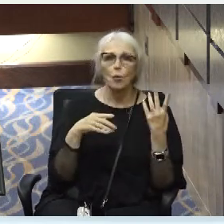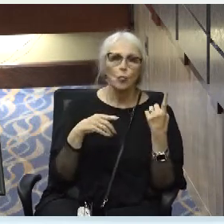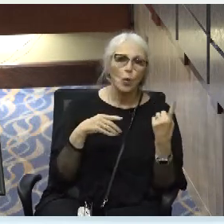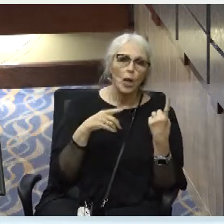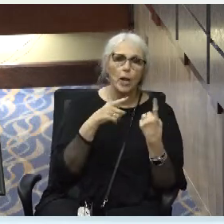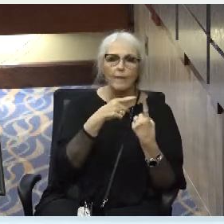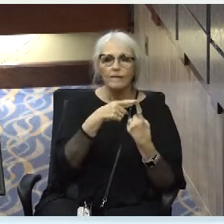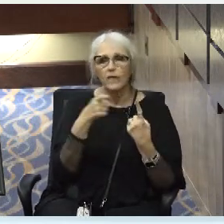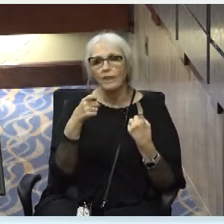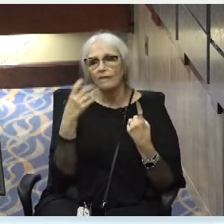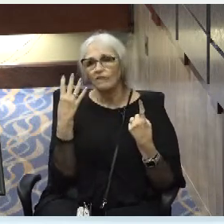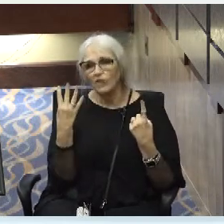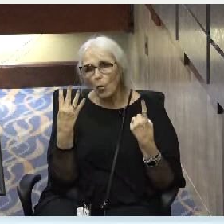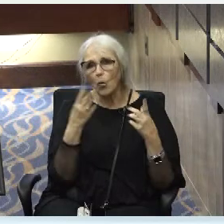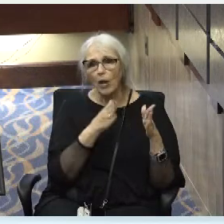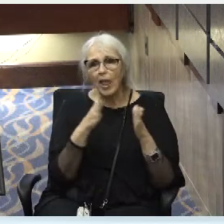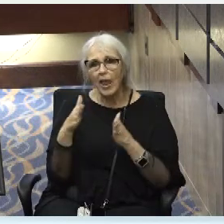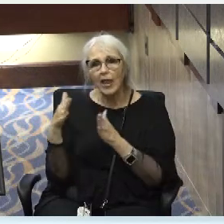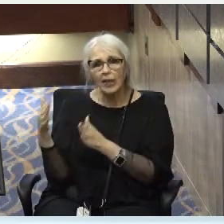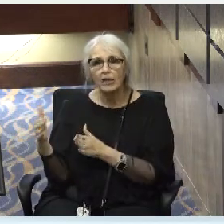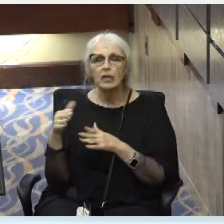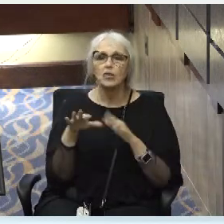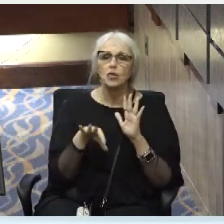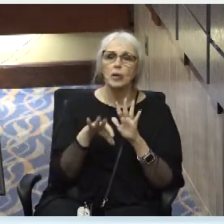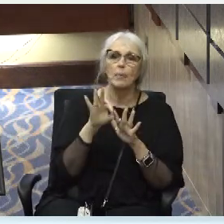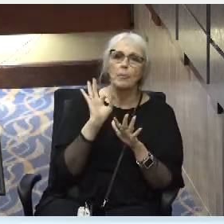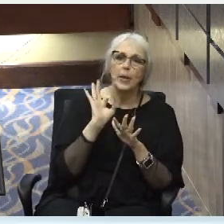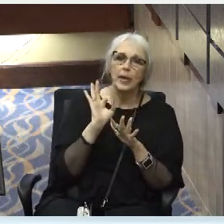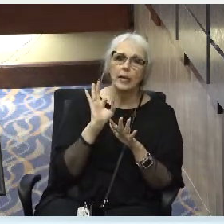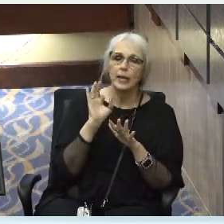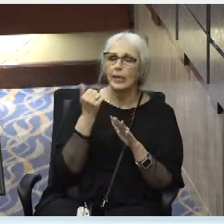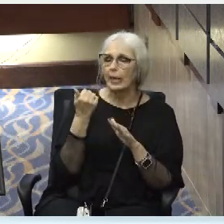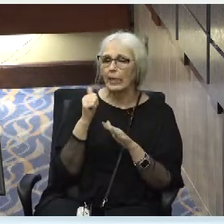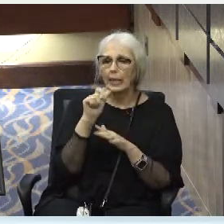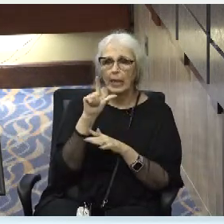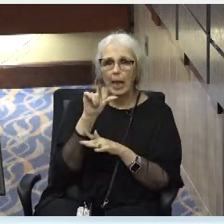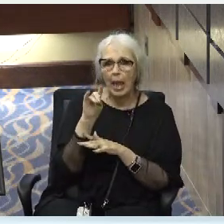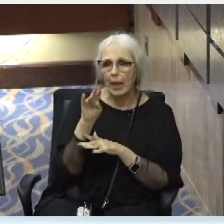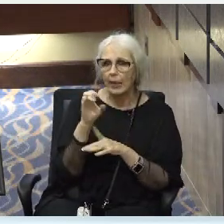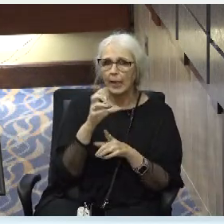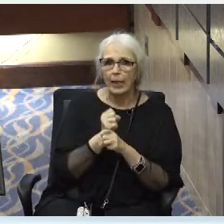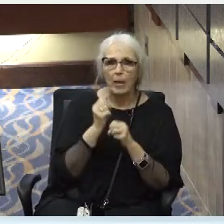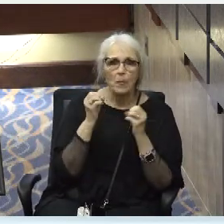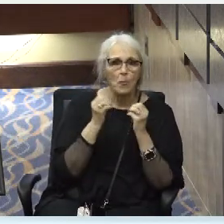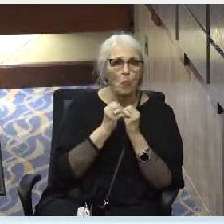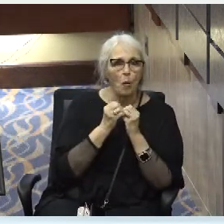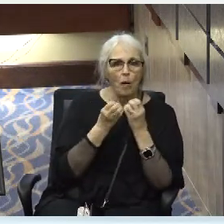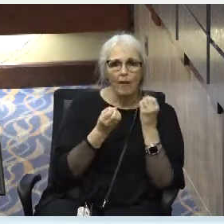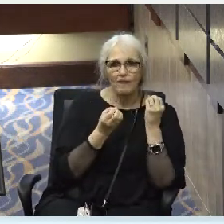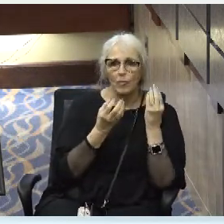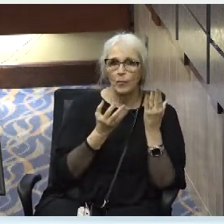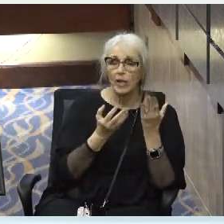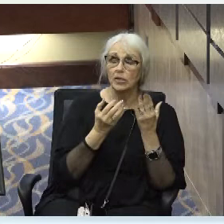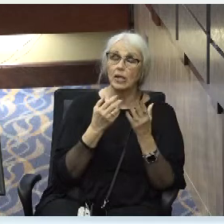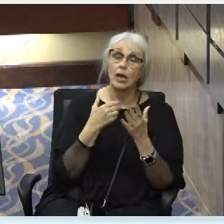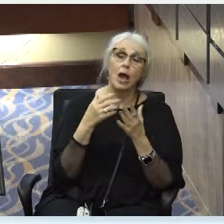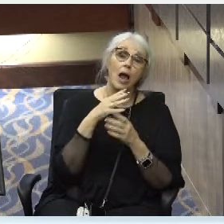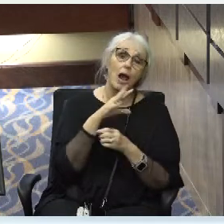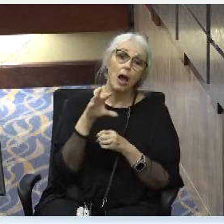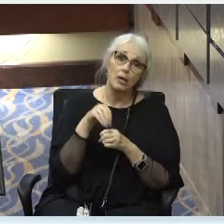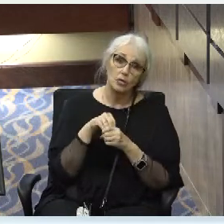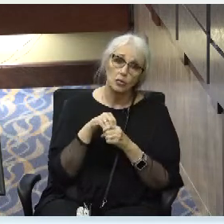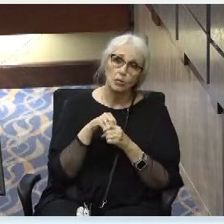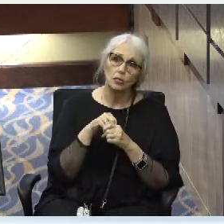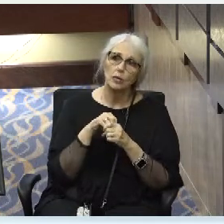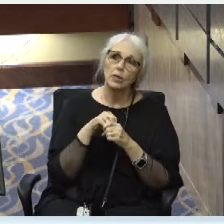closed. And you can select any particular line and click on it to get further information, including who you can call if